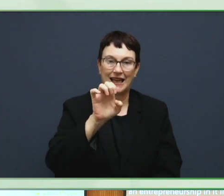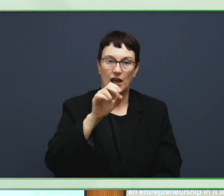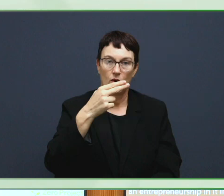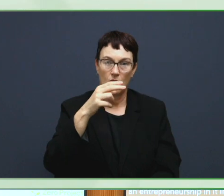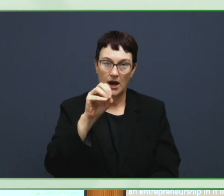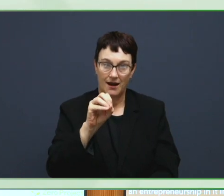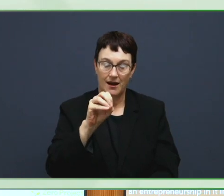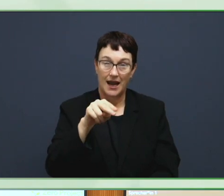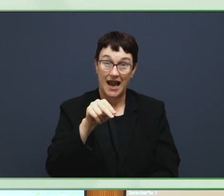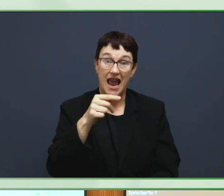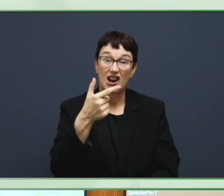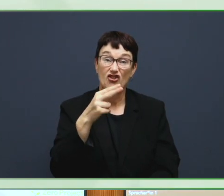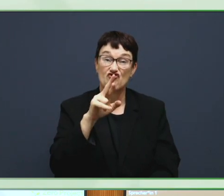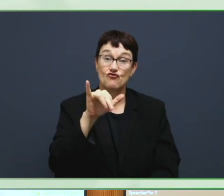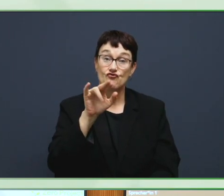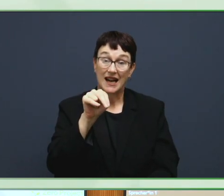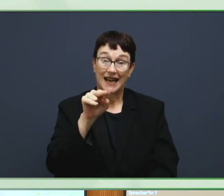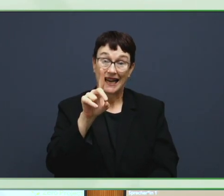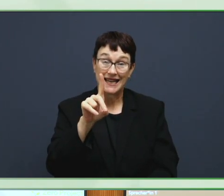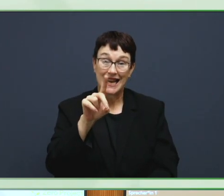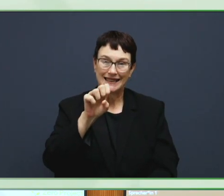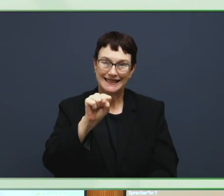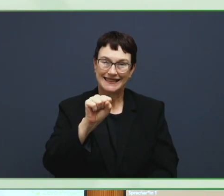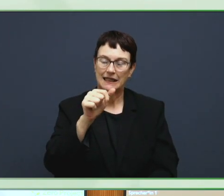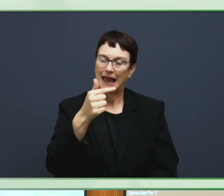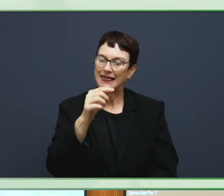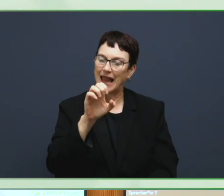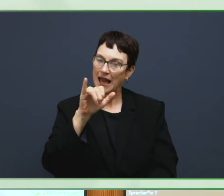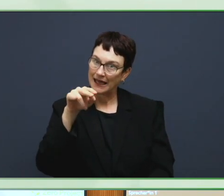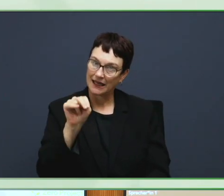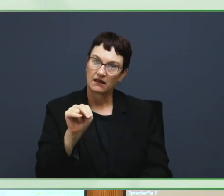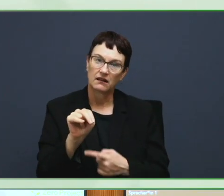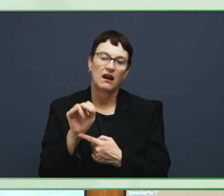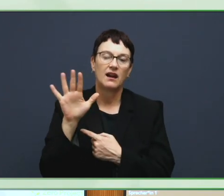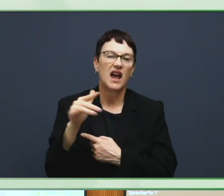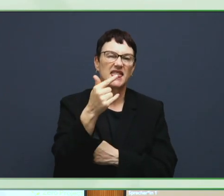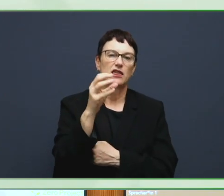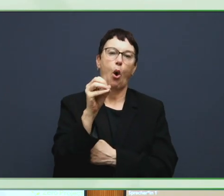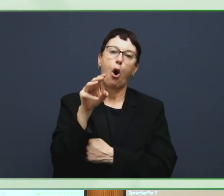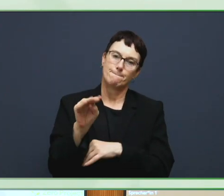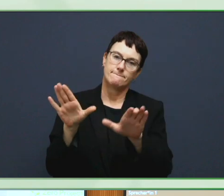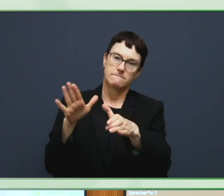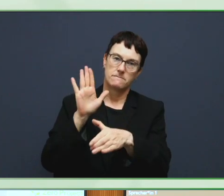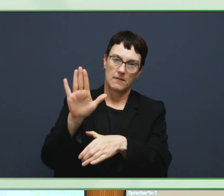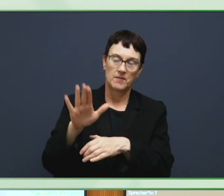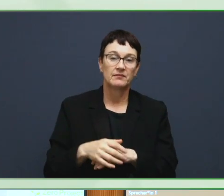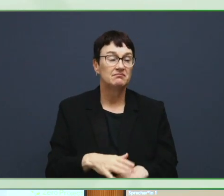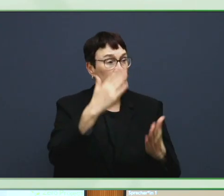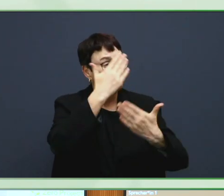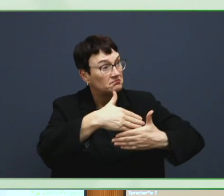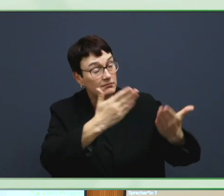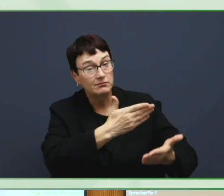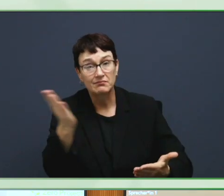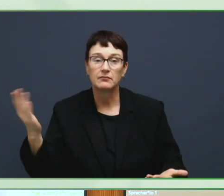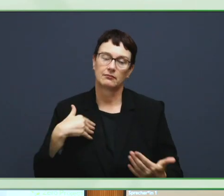Good morning. Good morning, everybody. It's really an honor and a pleasure to be here. I'm a white